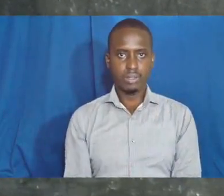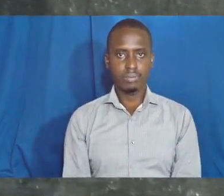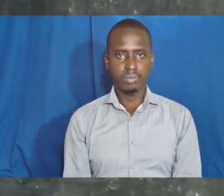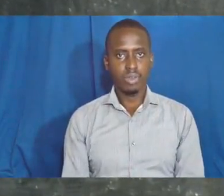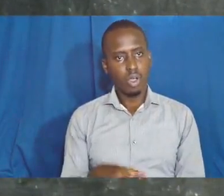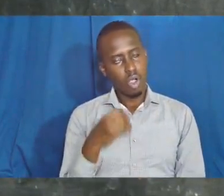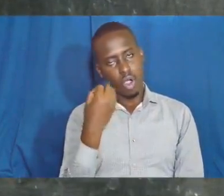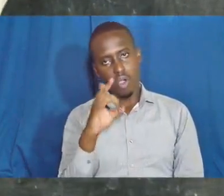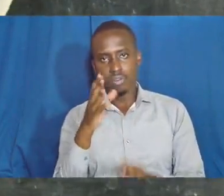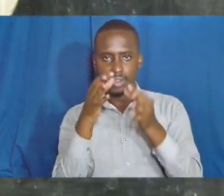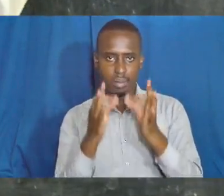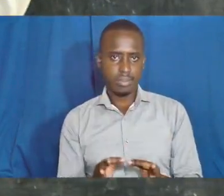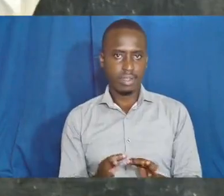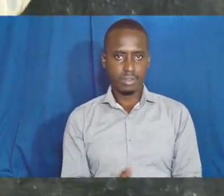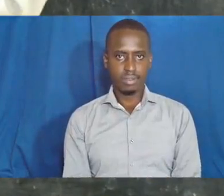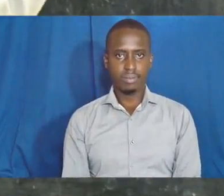of the substance.